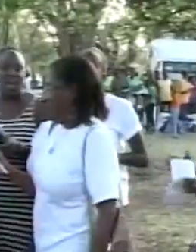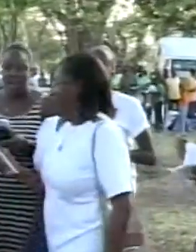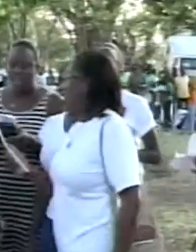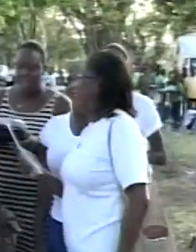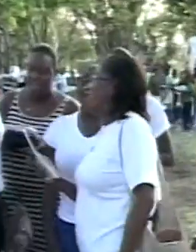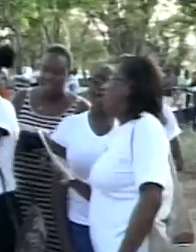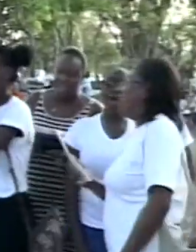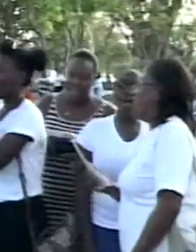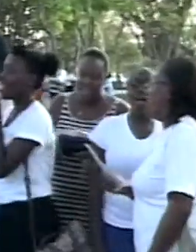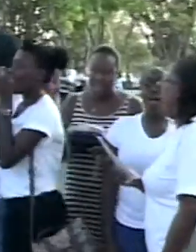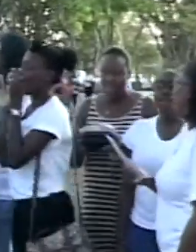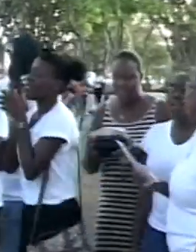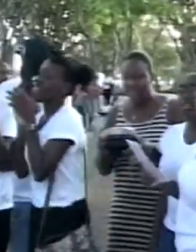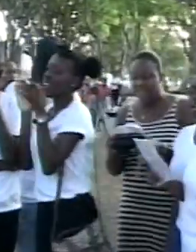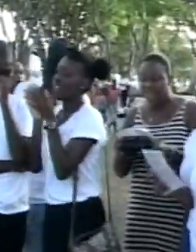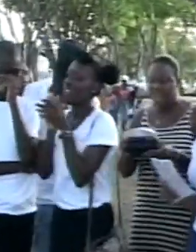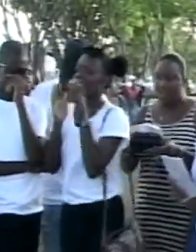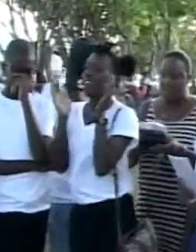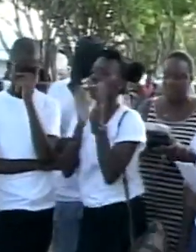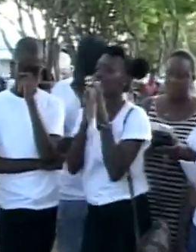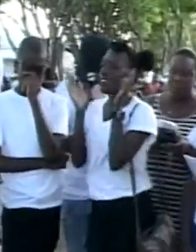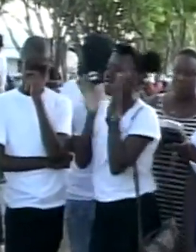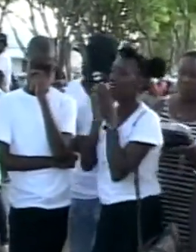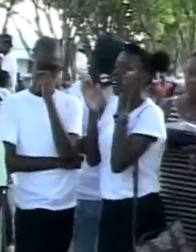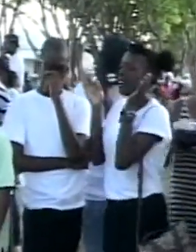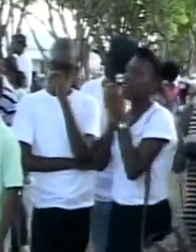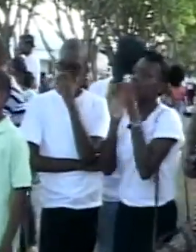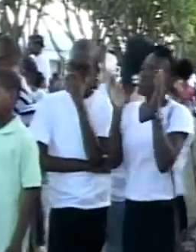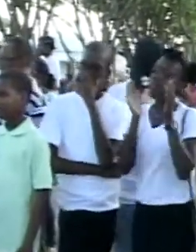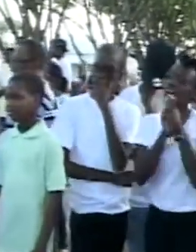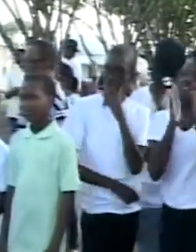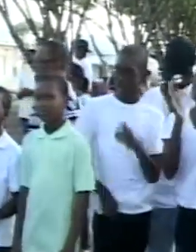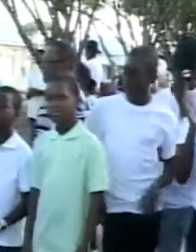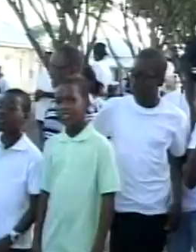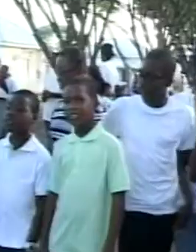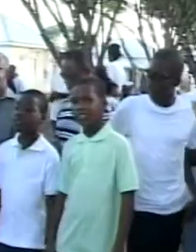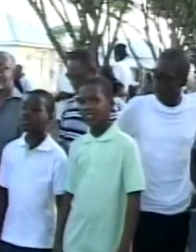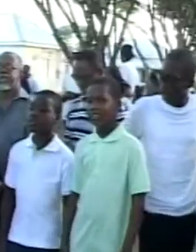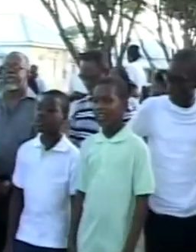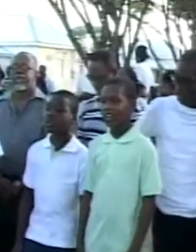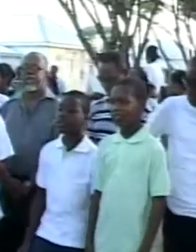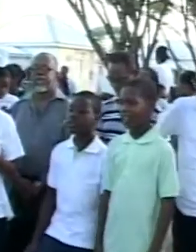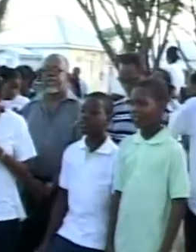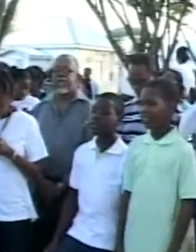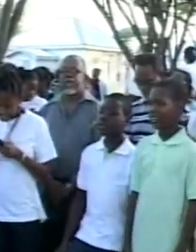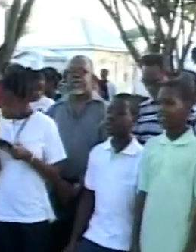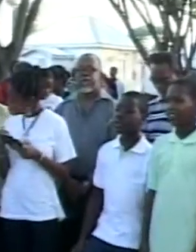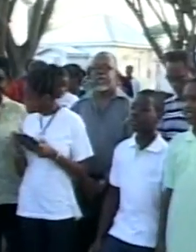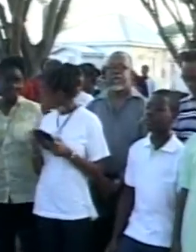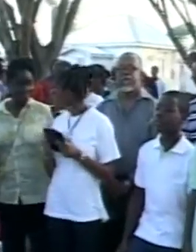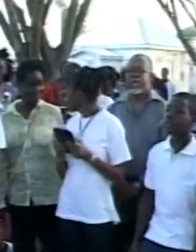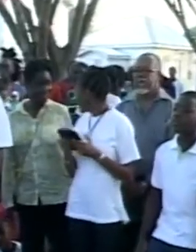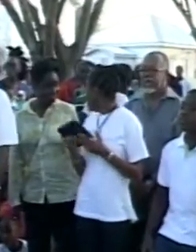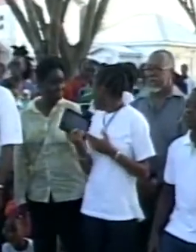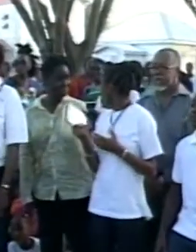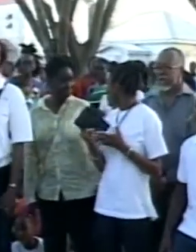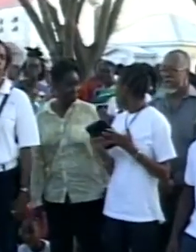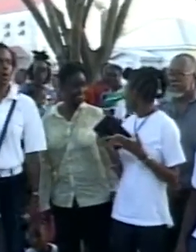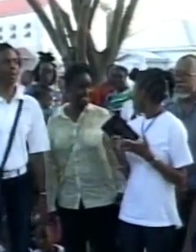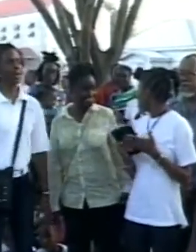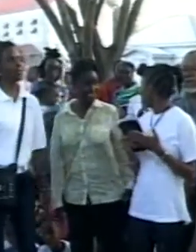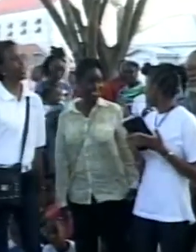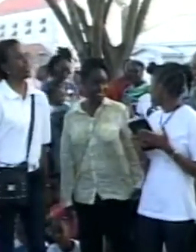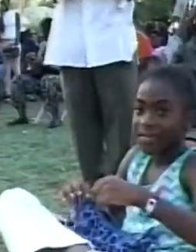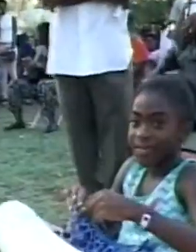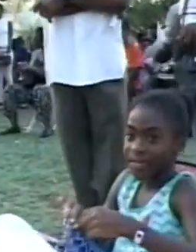Park yesterday for the first youth rally for Home and Family Month. That event included a worship session and allowed youth to showcase their